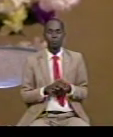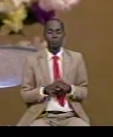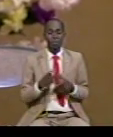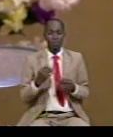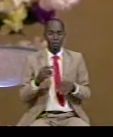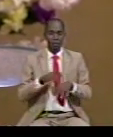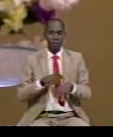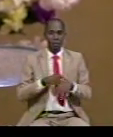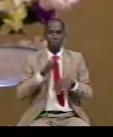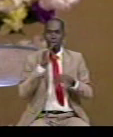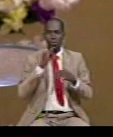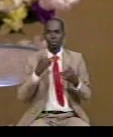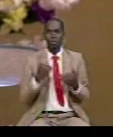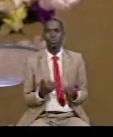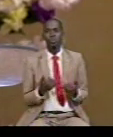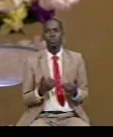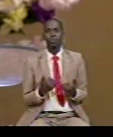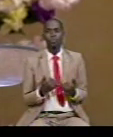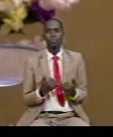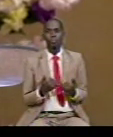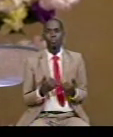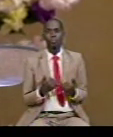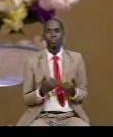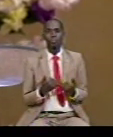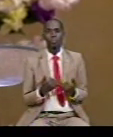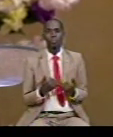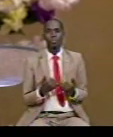ready? Wherever you are,